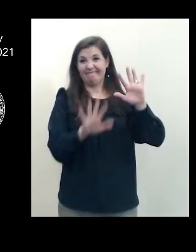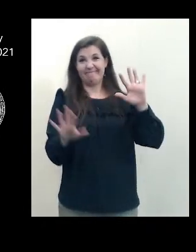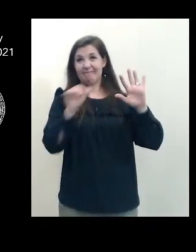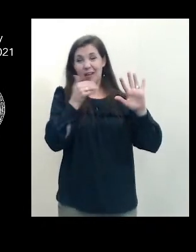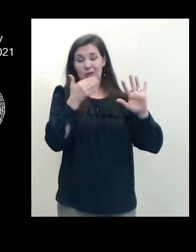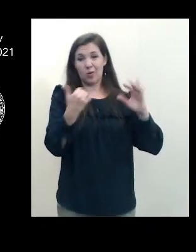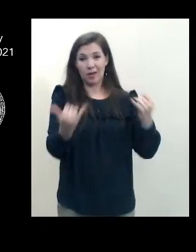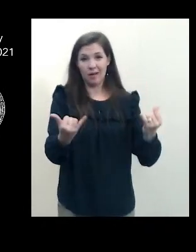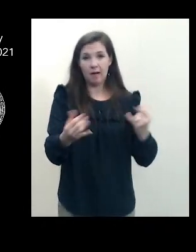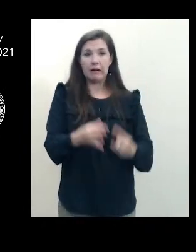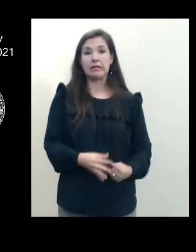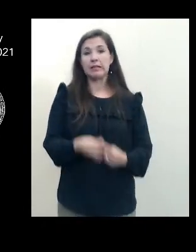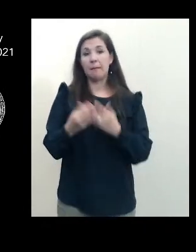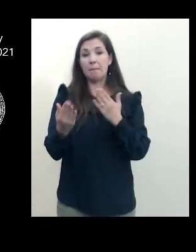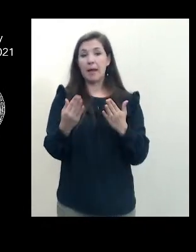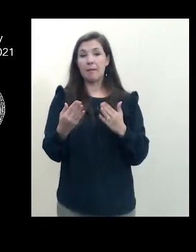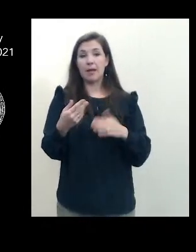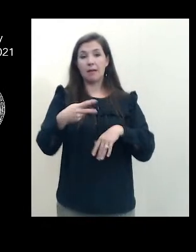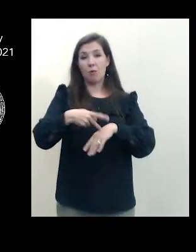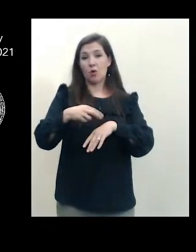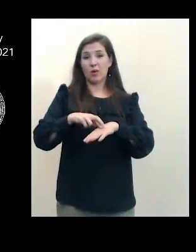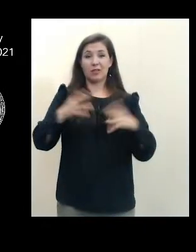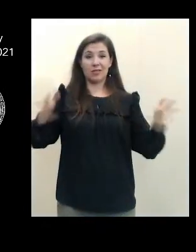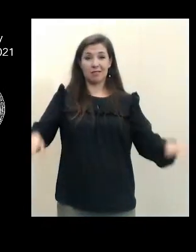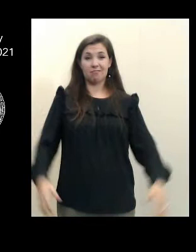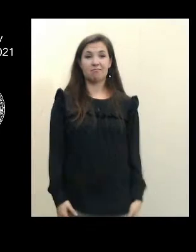for maybe our friends in Puerto Rico.